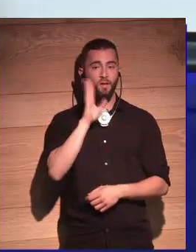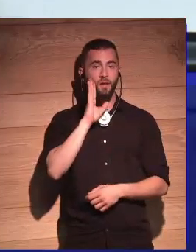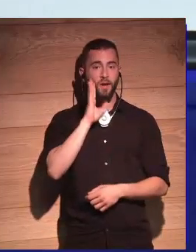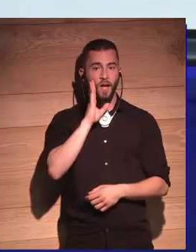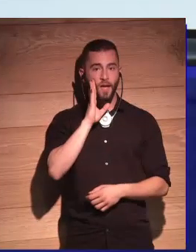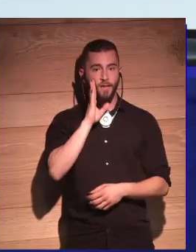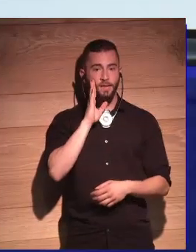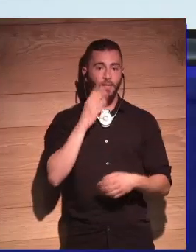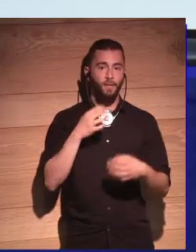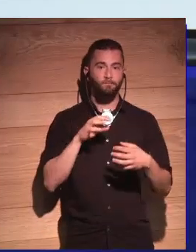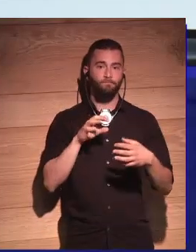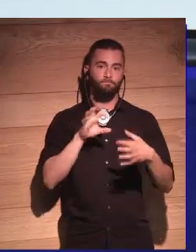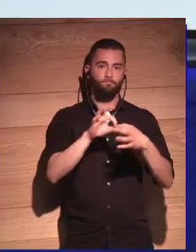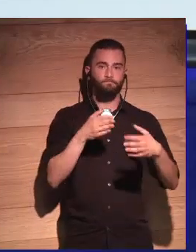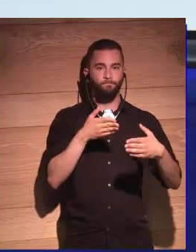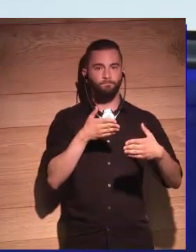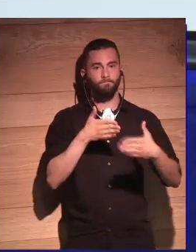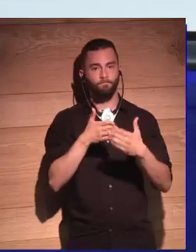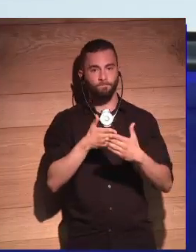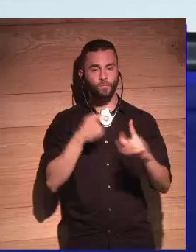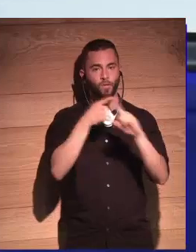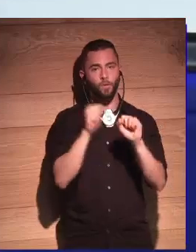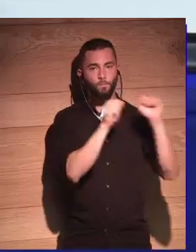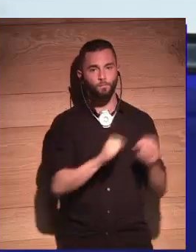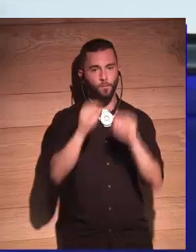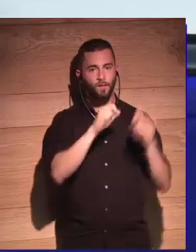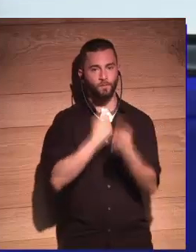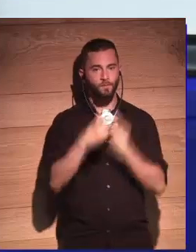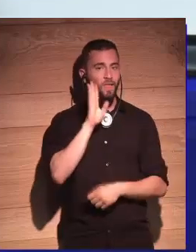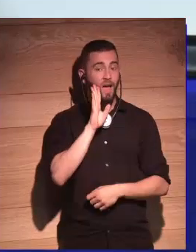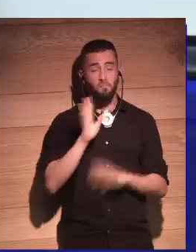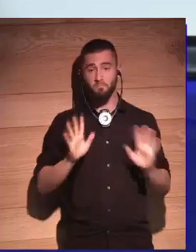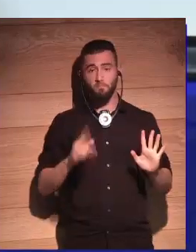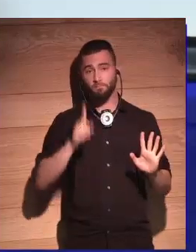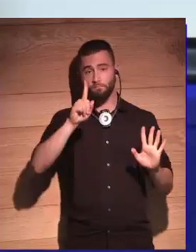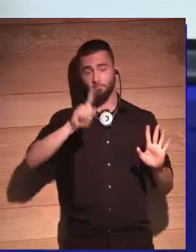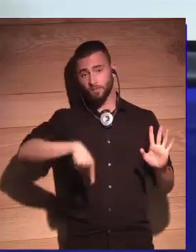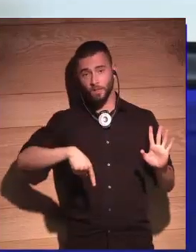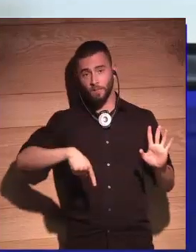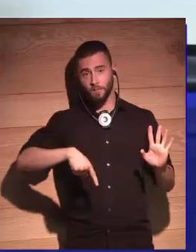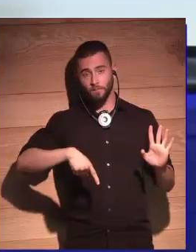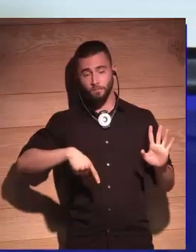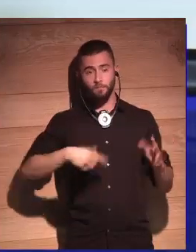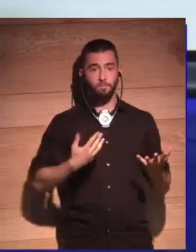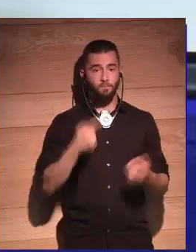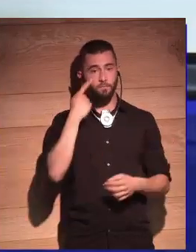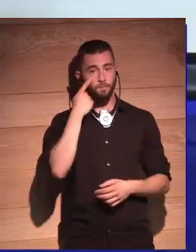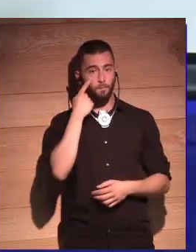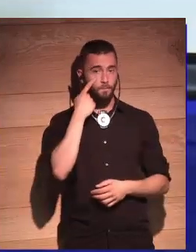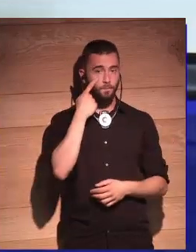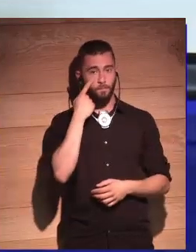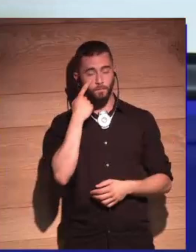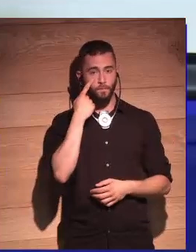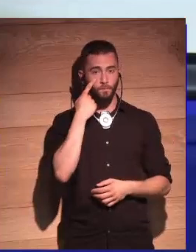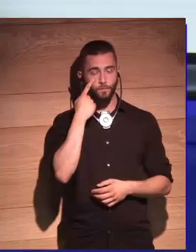it. But we're also doing research around ways to do much more